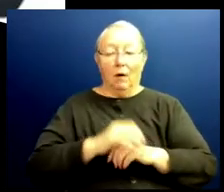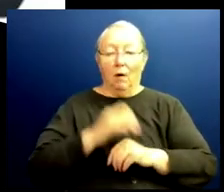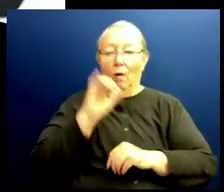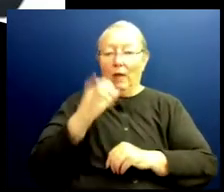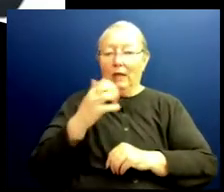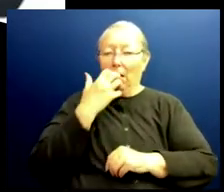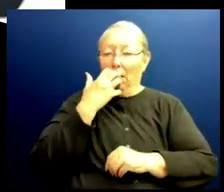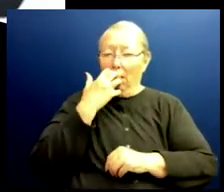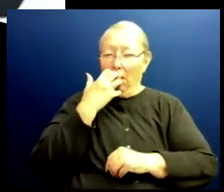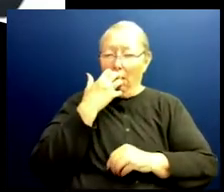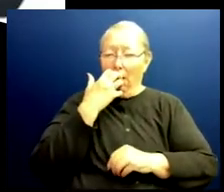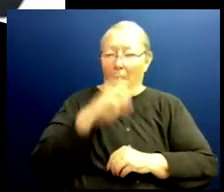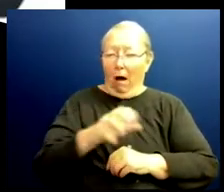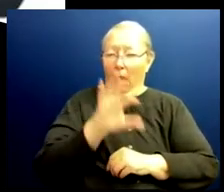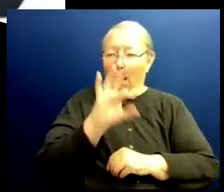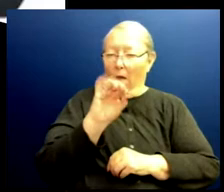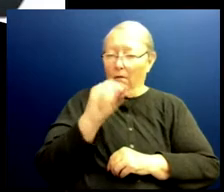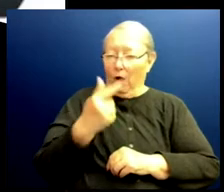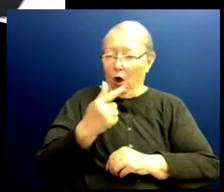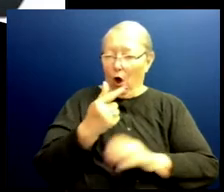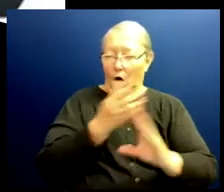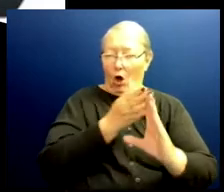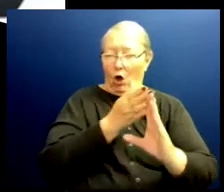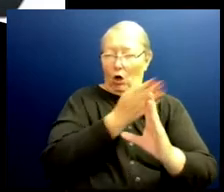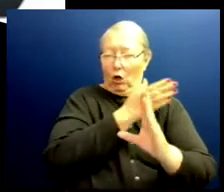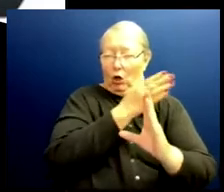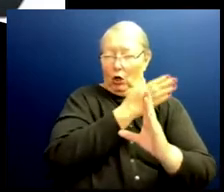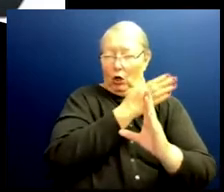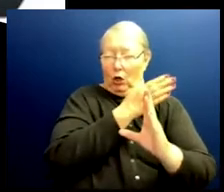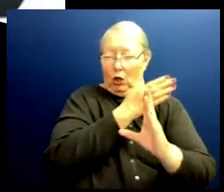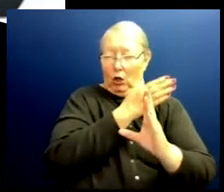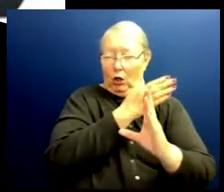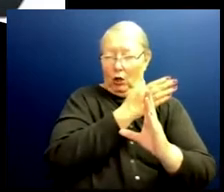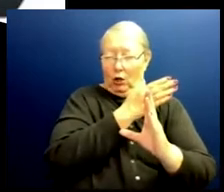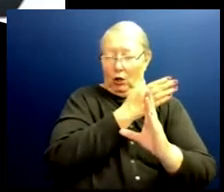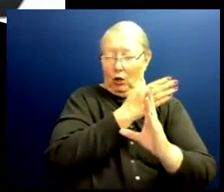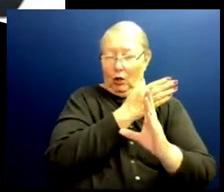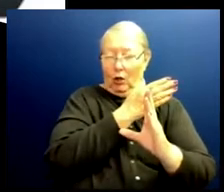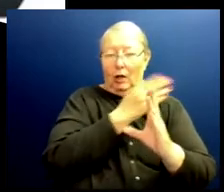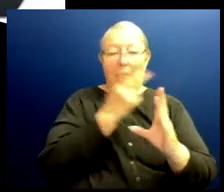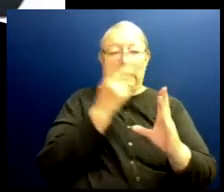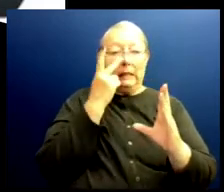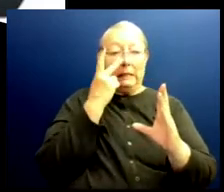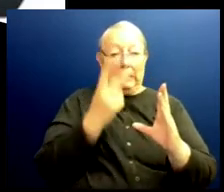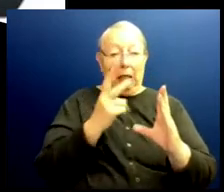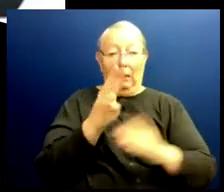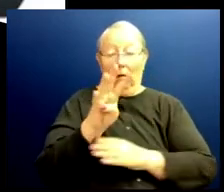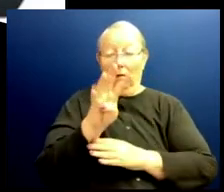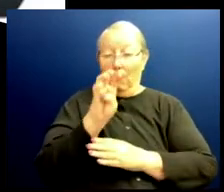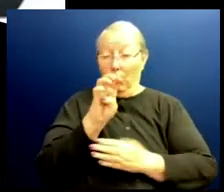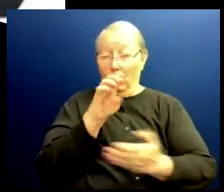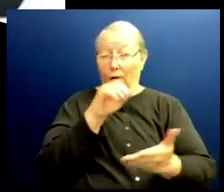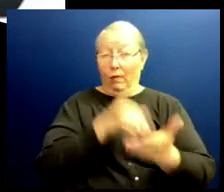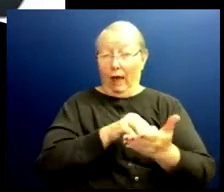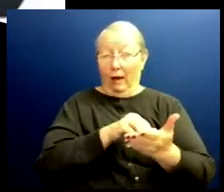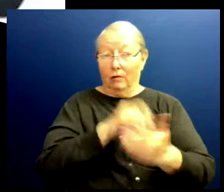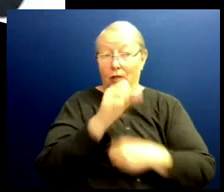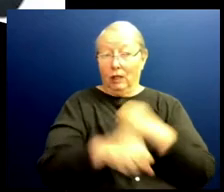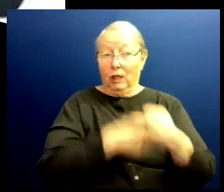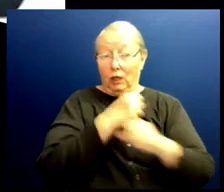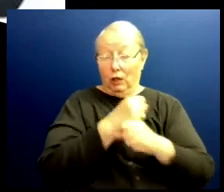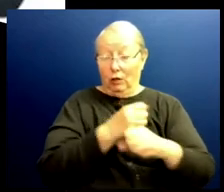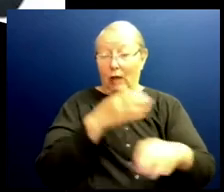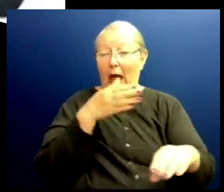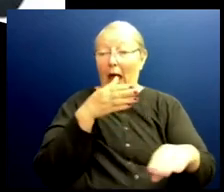back there that enables us to see within 400,000 years of the Big Bang, present time, we are